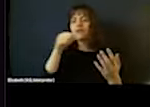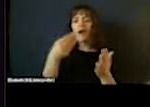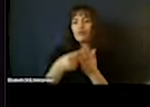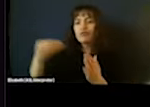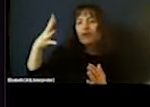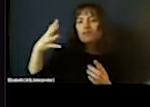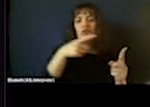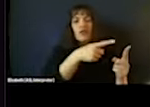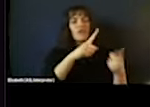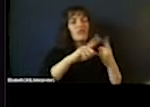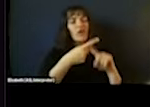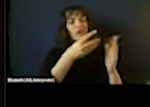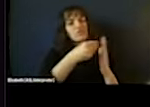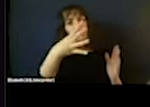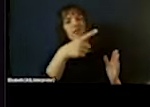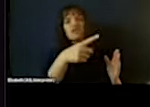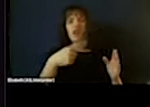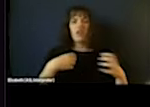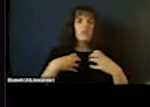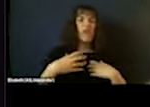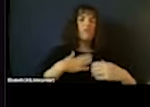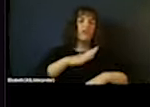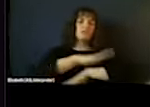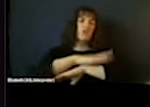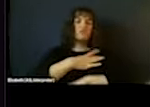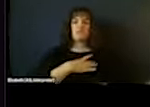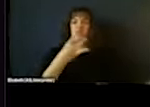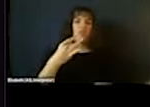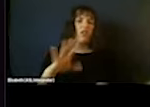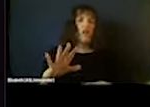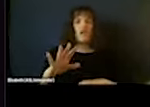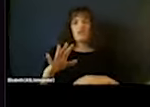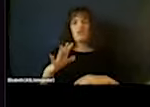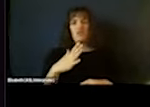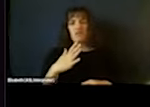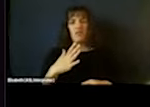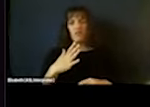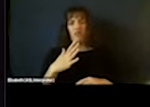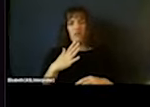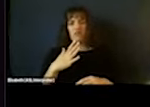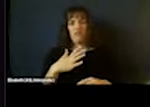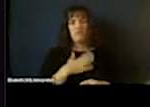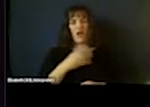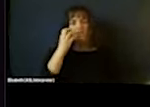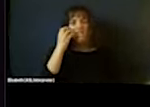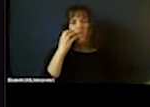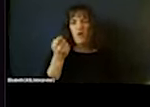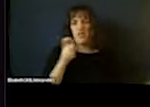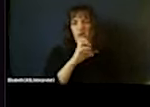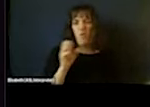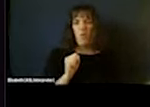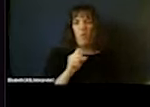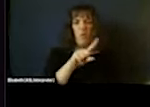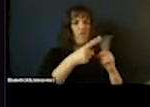complaint I had. And why my desk is not that good? Why my phone is a little bit kind of outdated, even if my friends has a